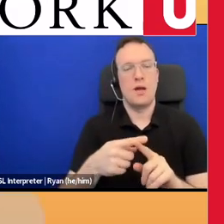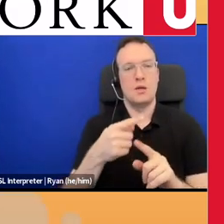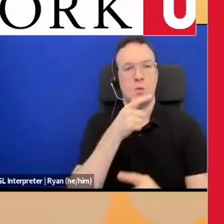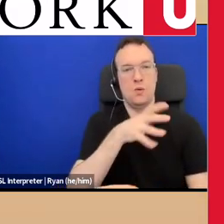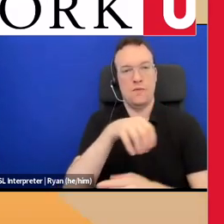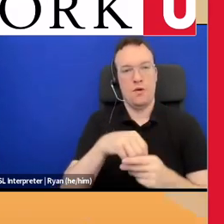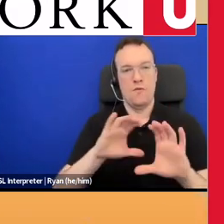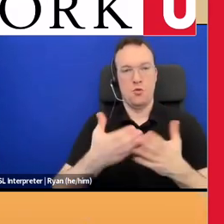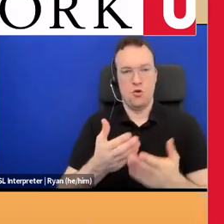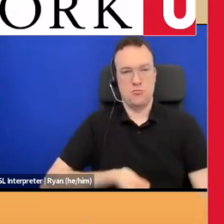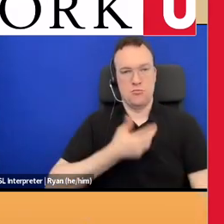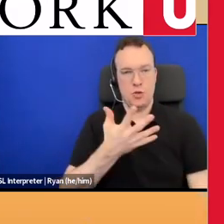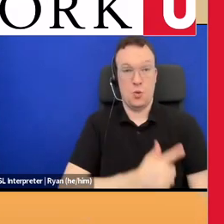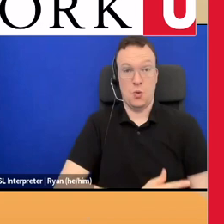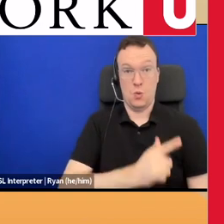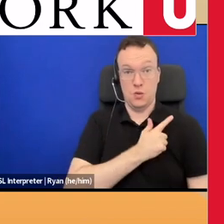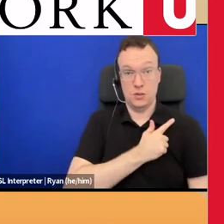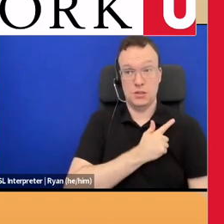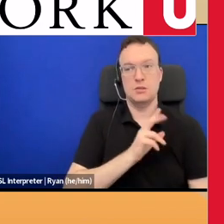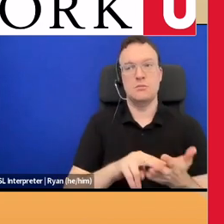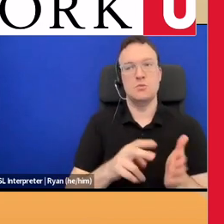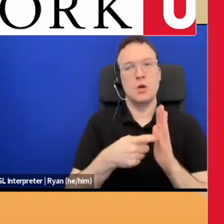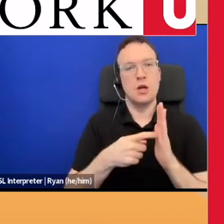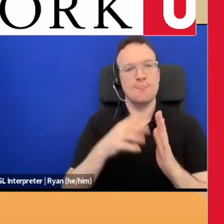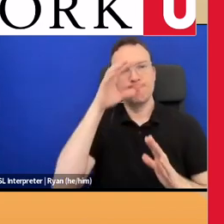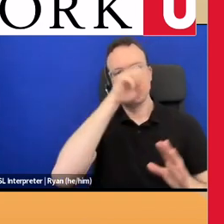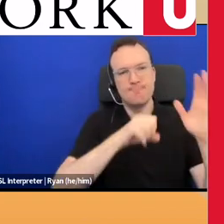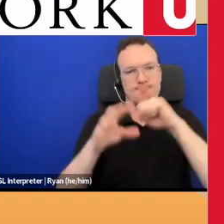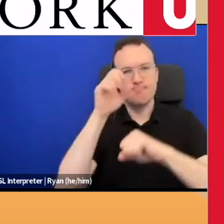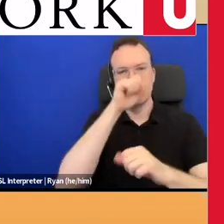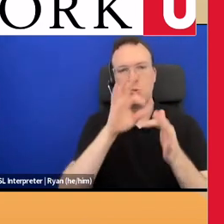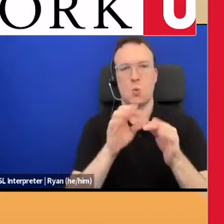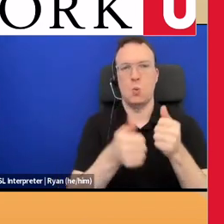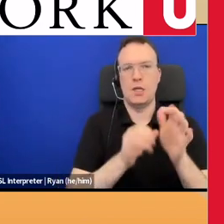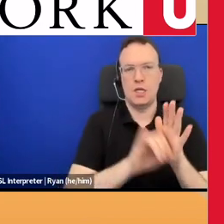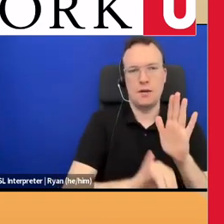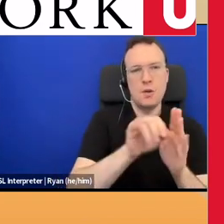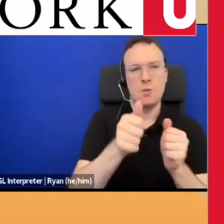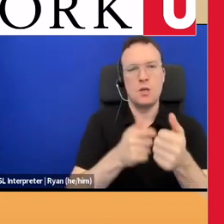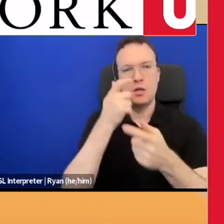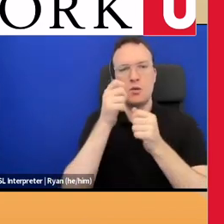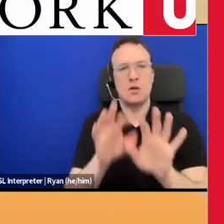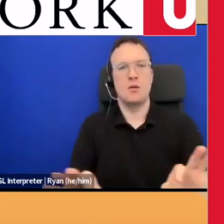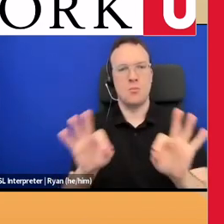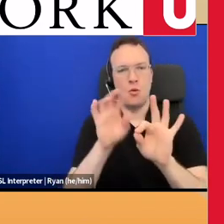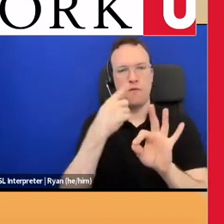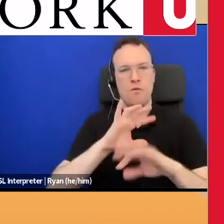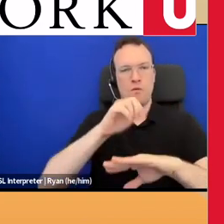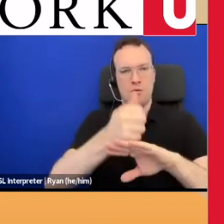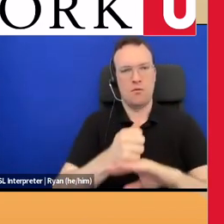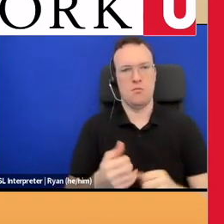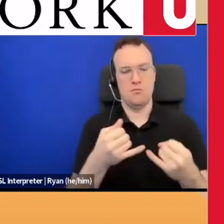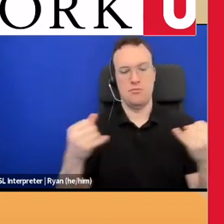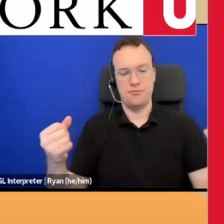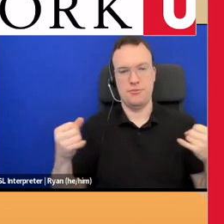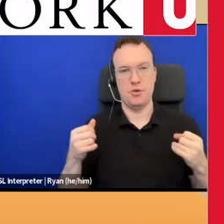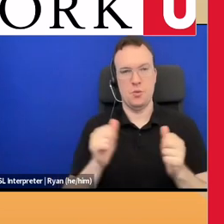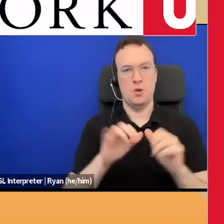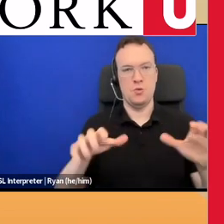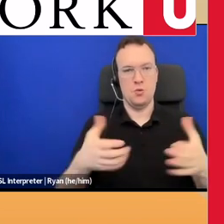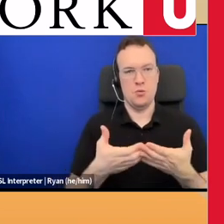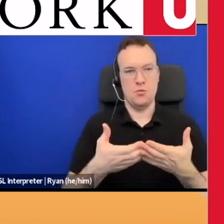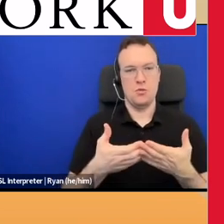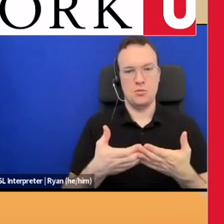other requires assumptions about which identifications and interests matter for defining the boundaries of a group to begin with.